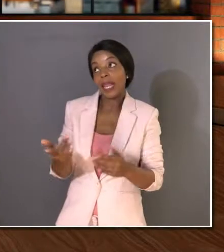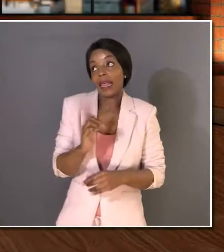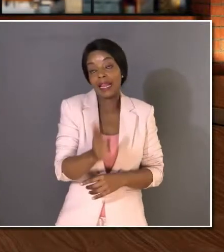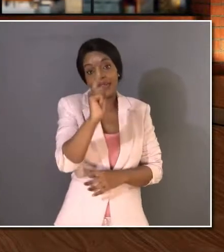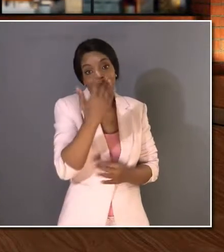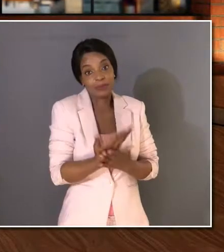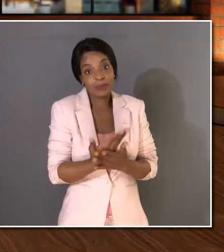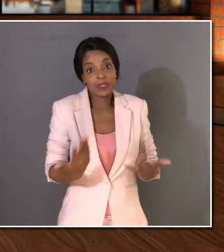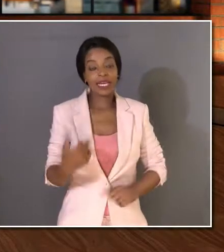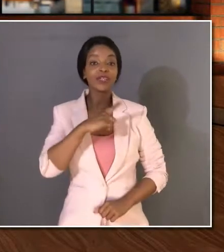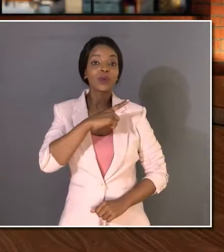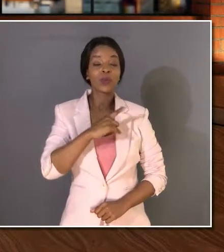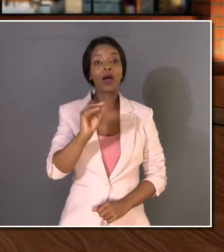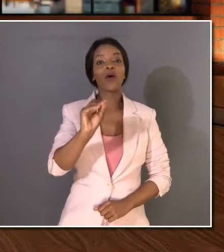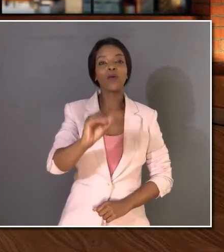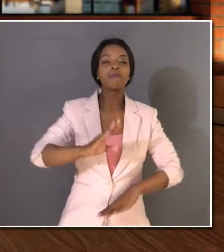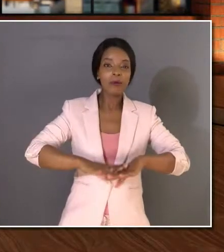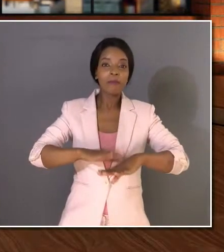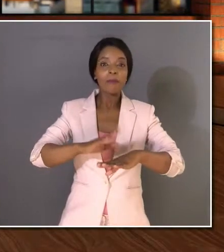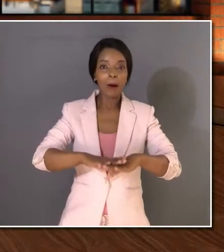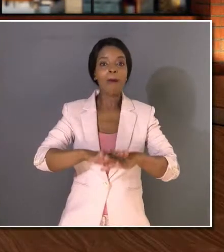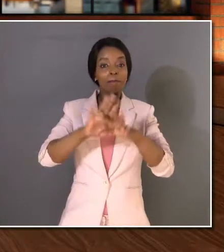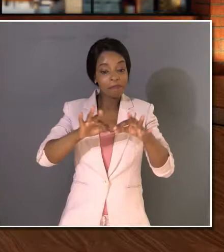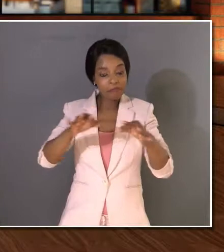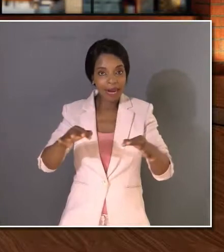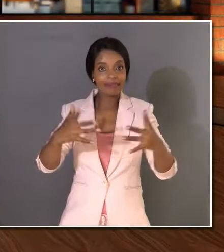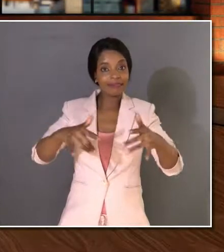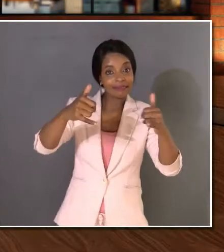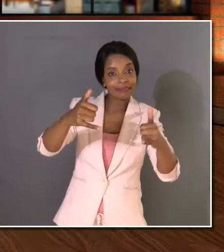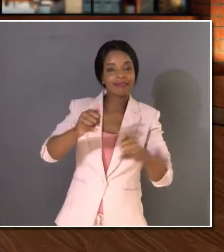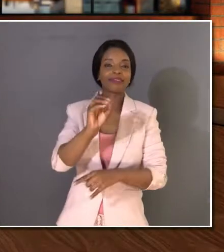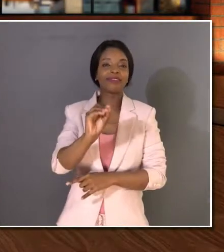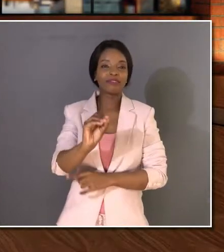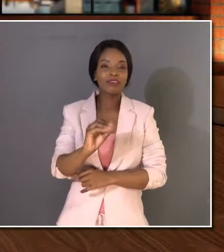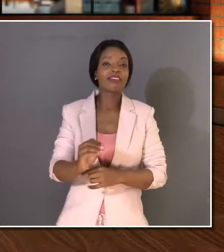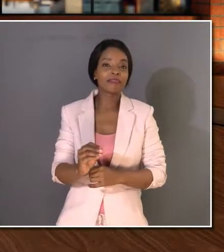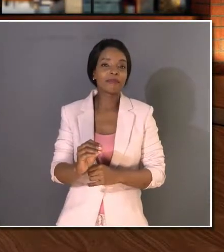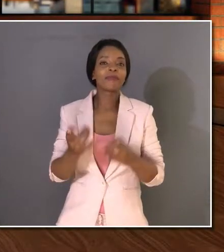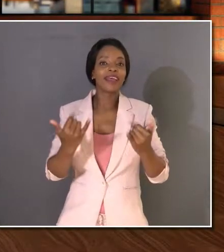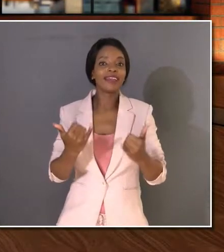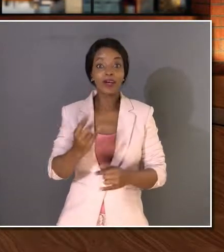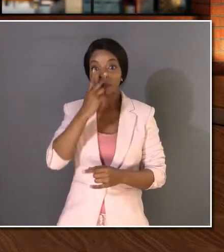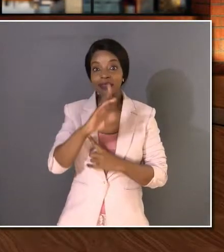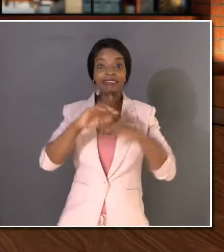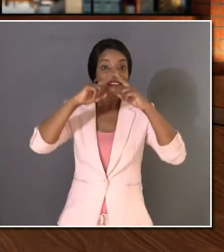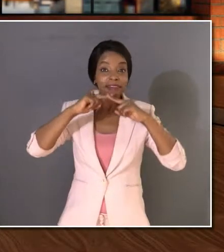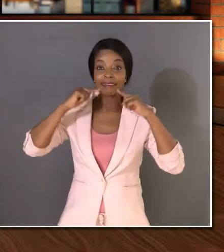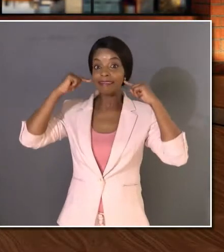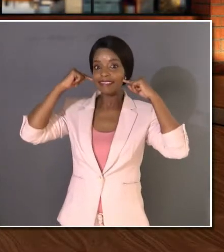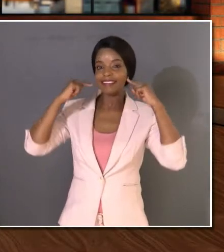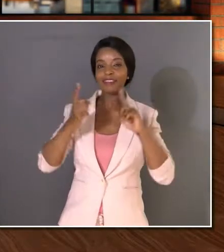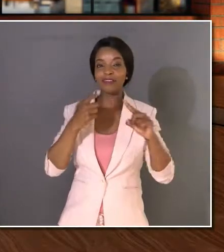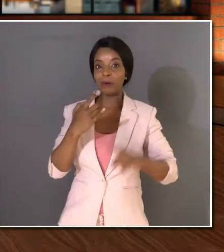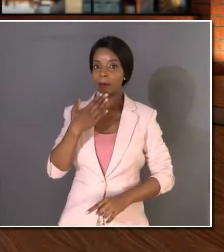of prizes that we'll be giving out right now. And it really is that moment now. We have a big smile right now from the team